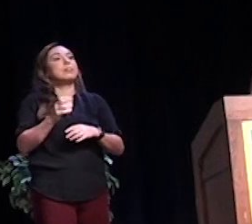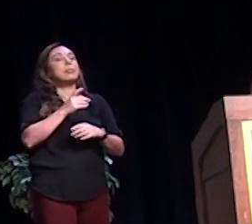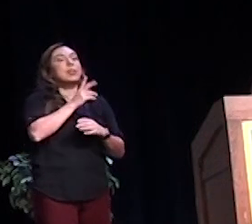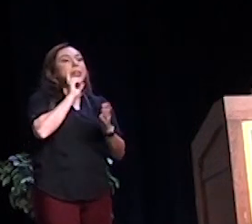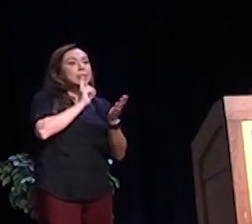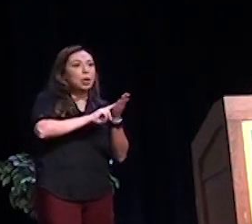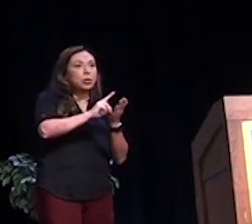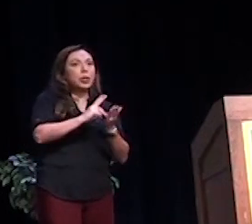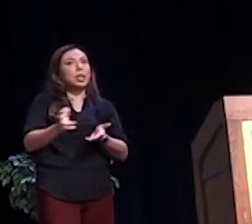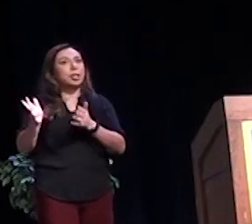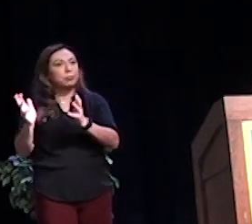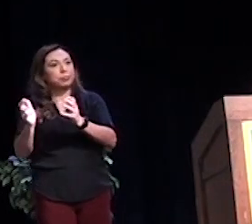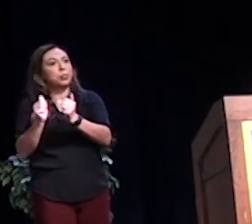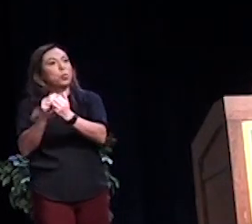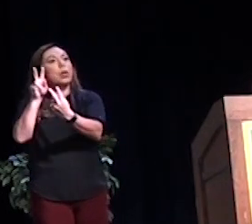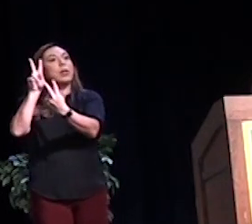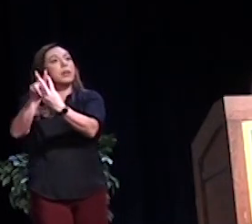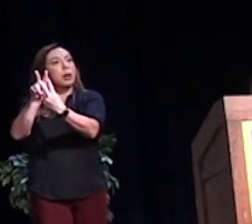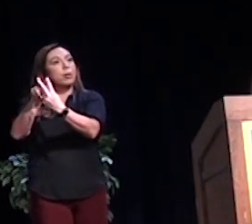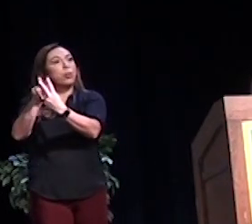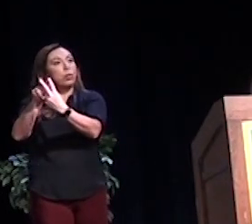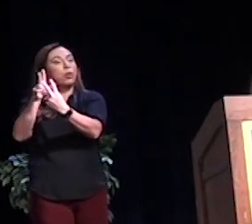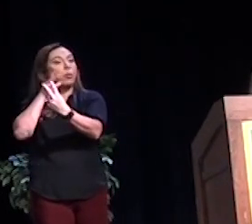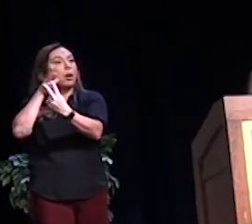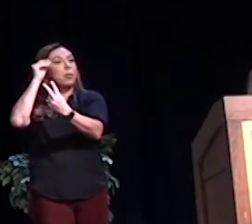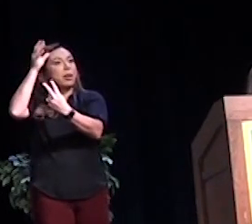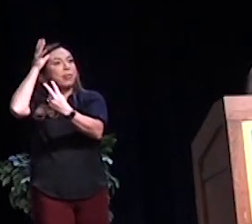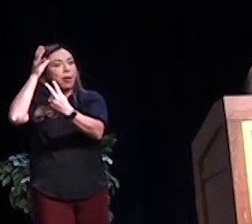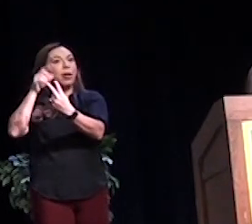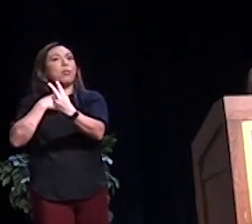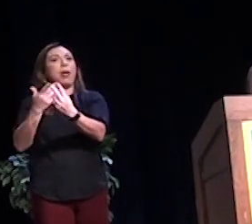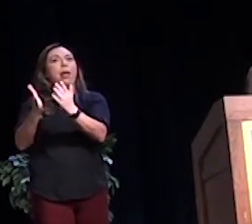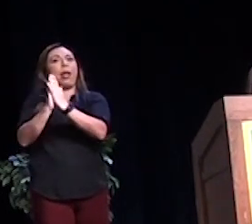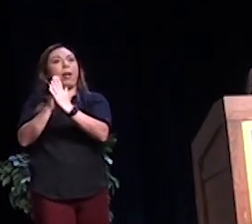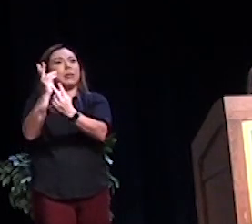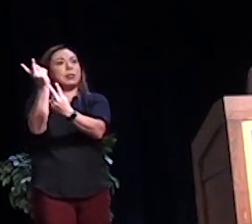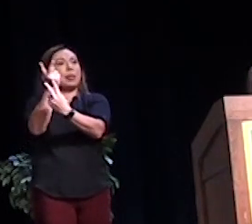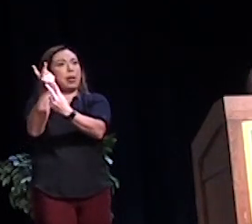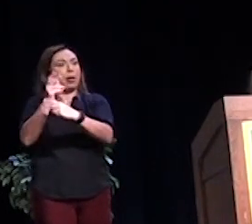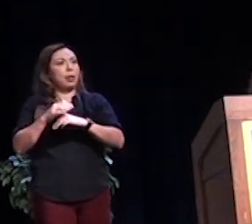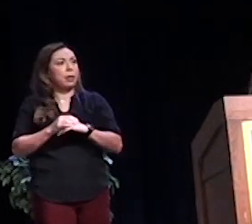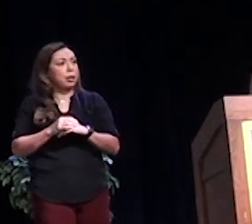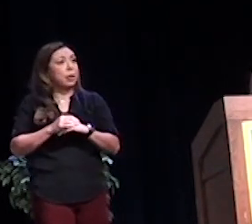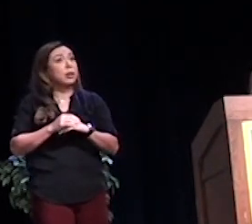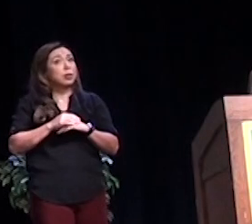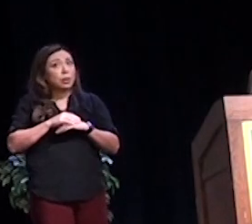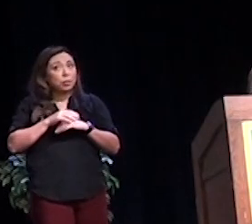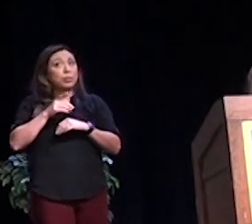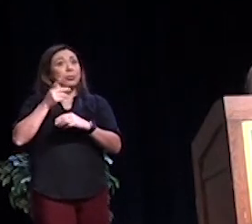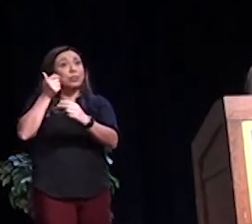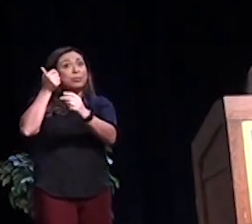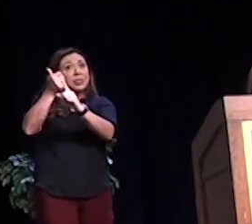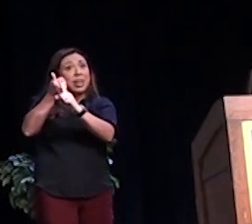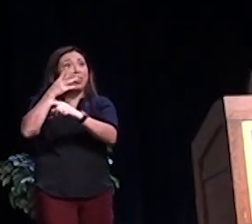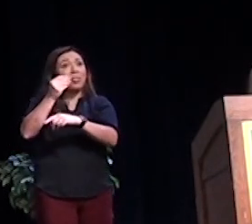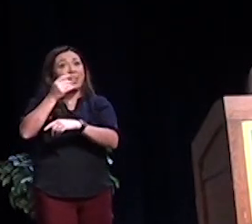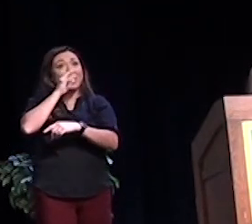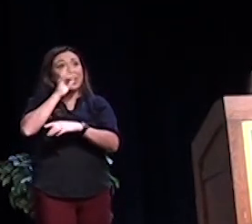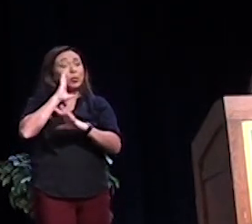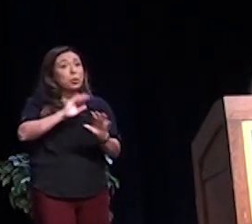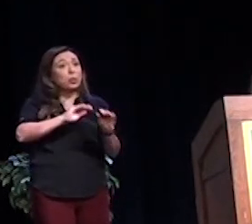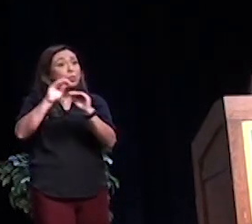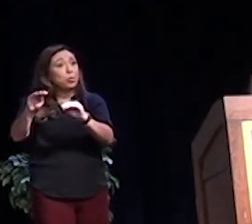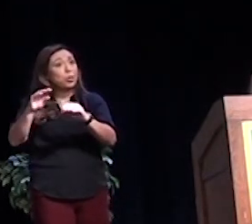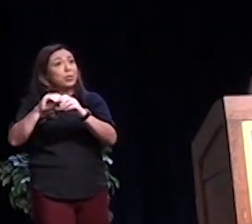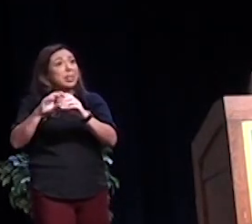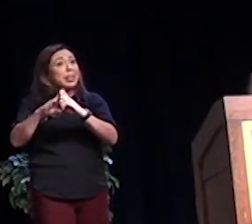with the Deputy Secretary, to speak with that couple, and we asked them, so your kids will be moving in a couple of months, you help build the